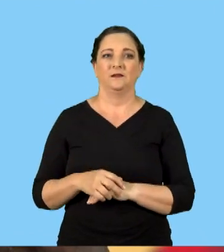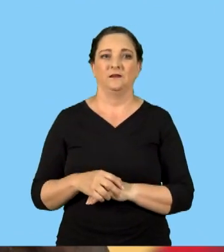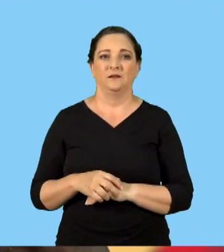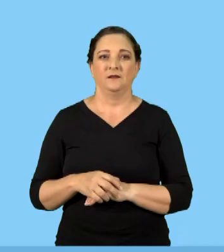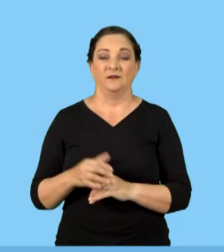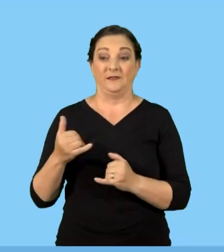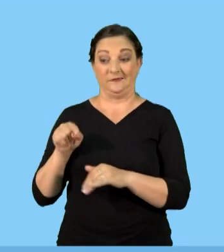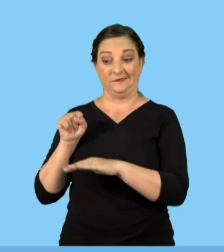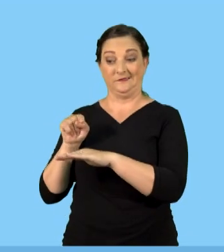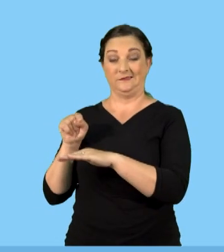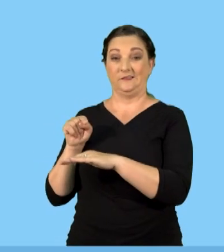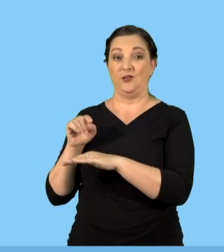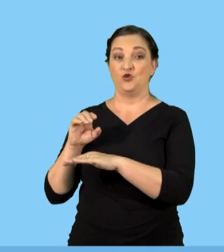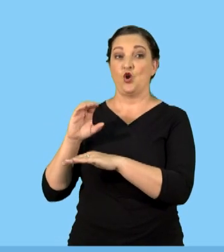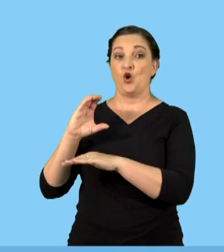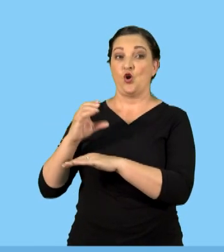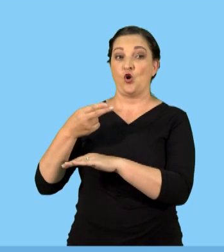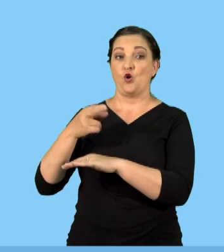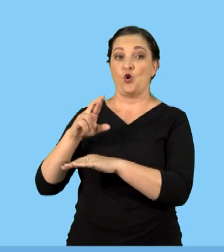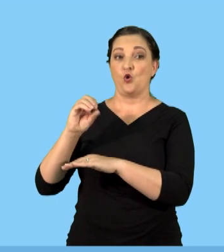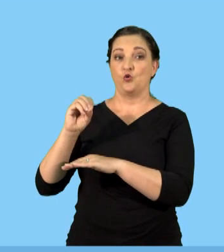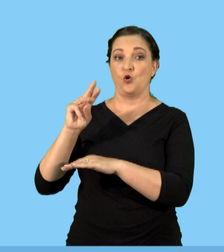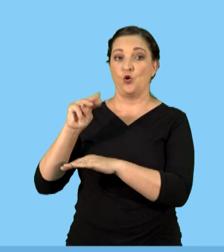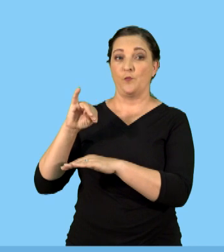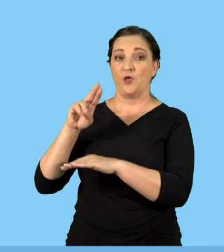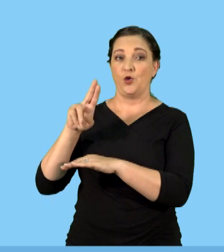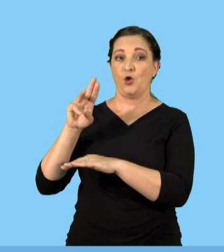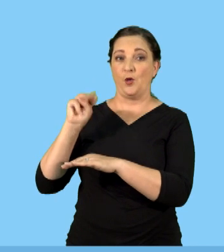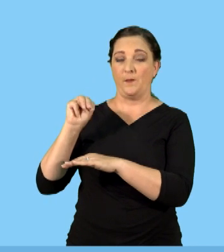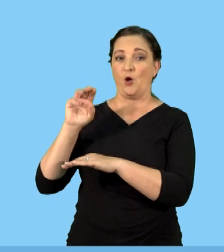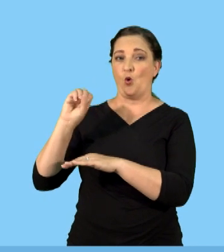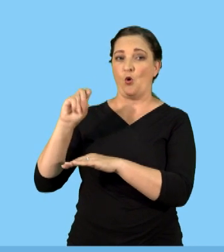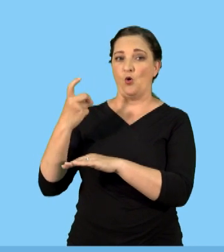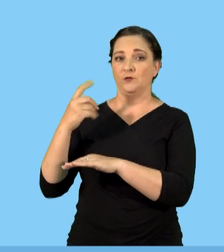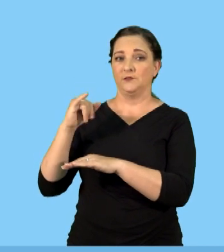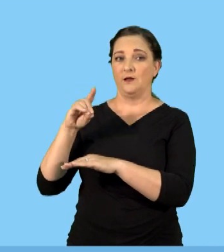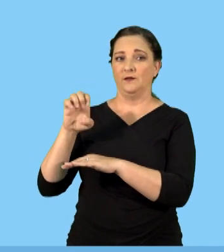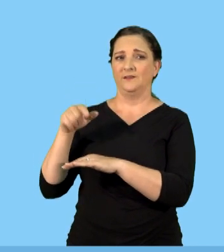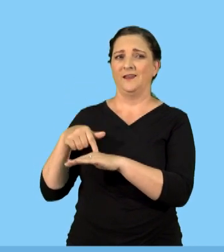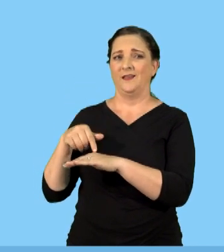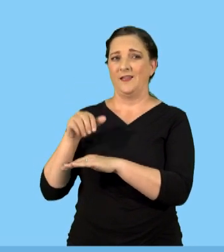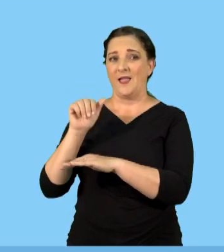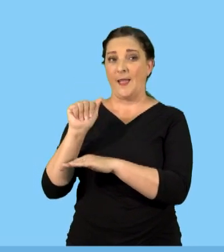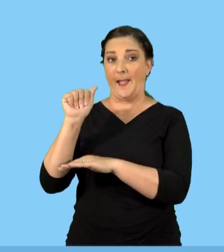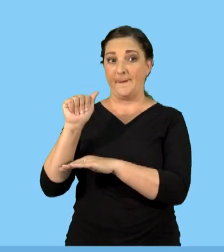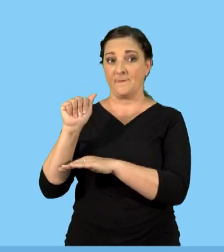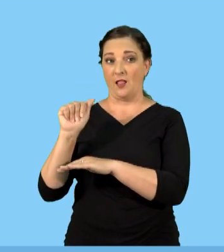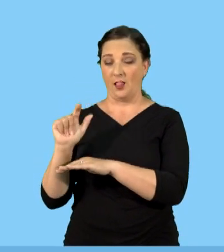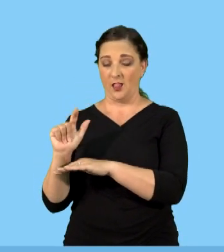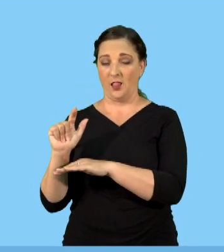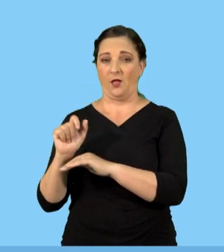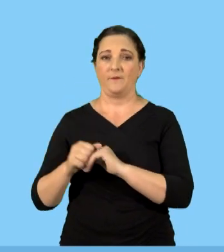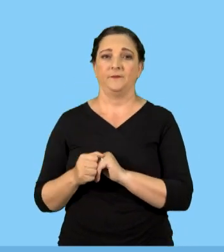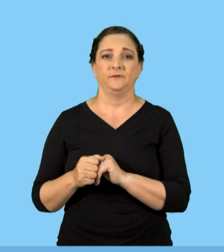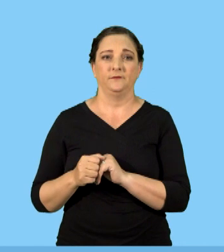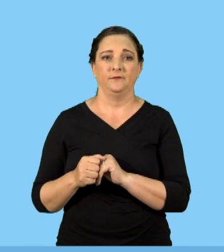to be referred to as your chromium oxide. So aluminum has a chemical symbol capital letter A, small letter L, and then